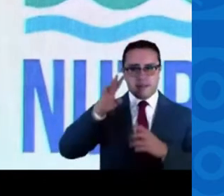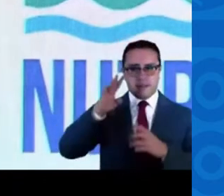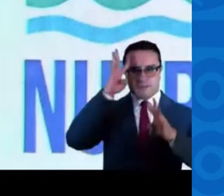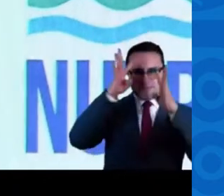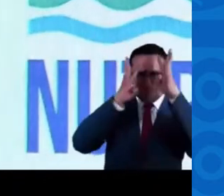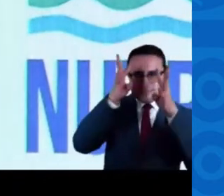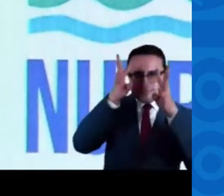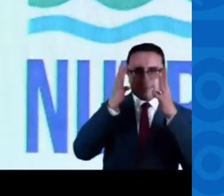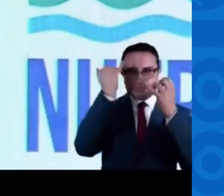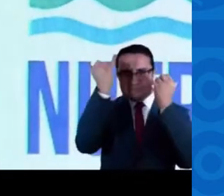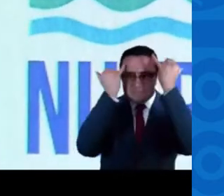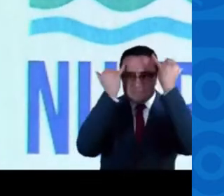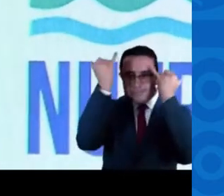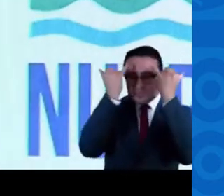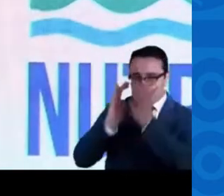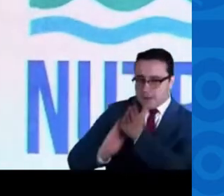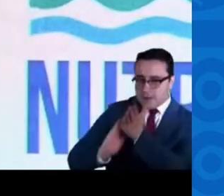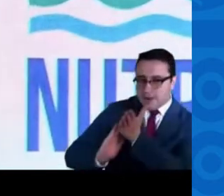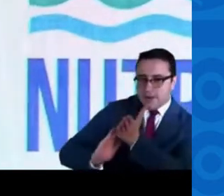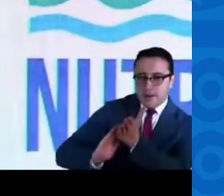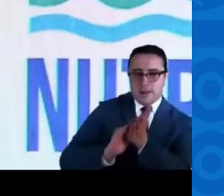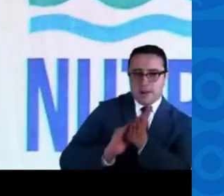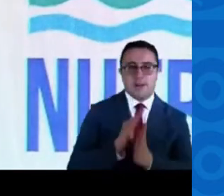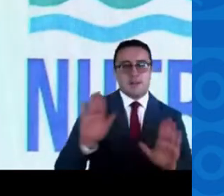that requires innovative